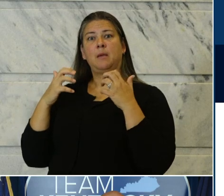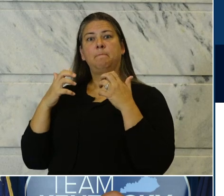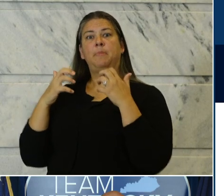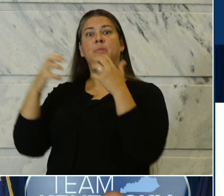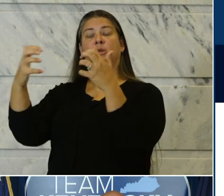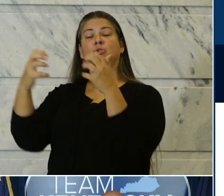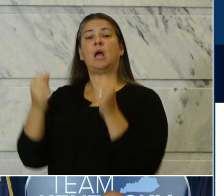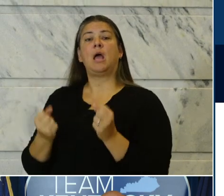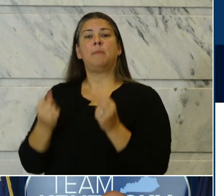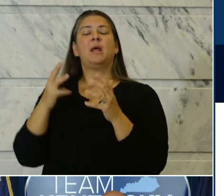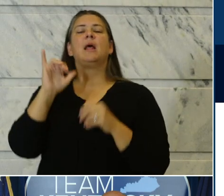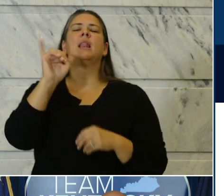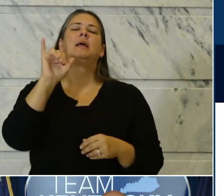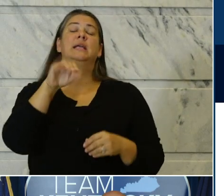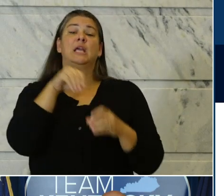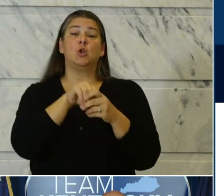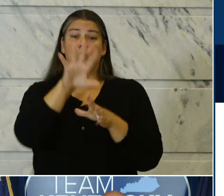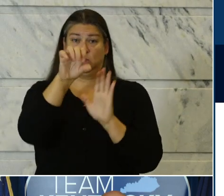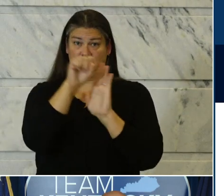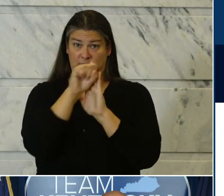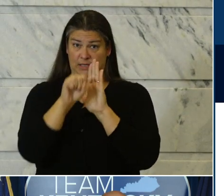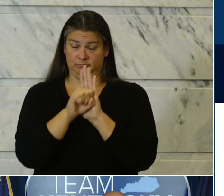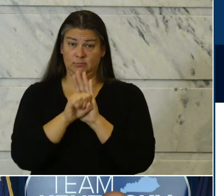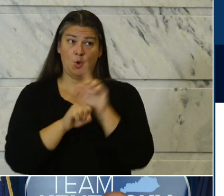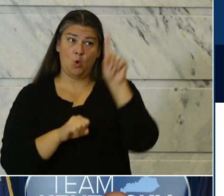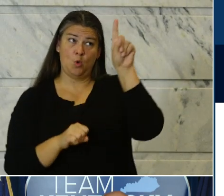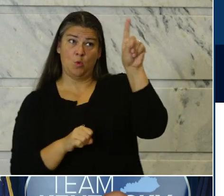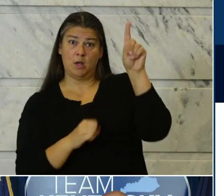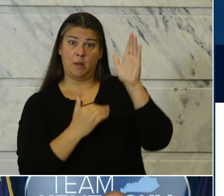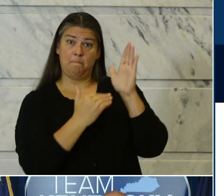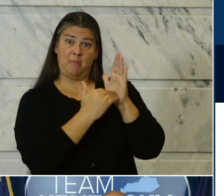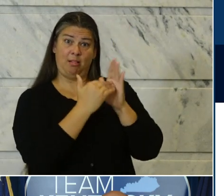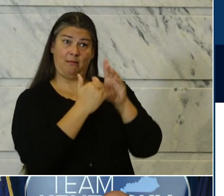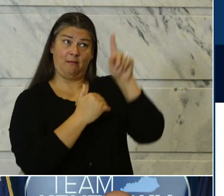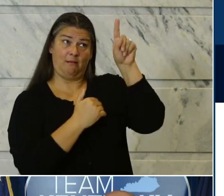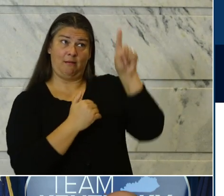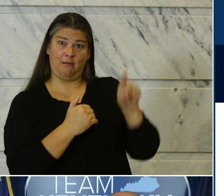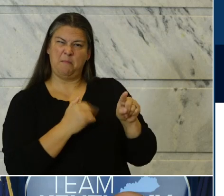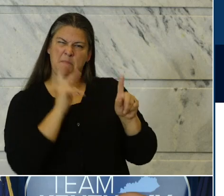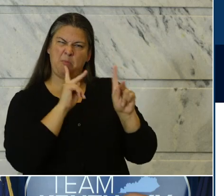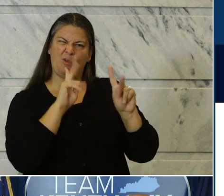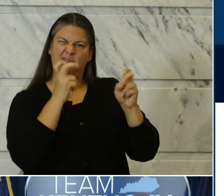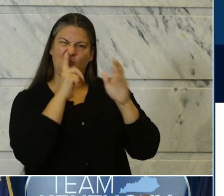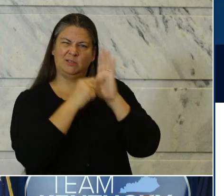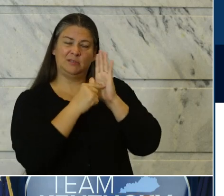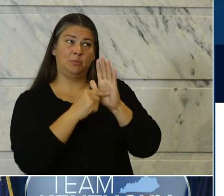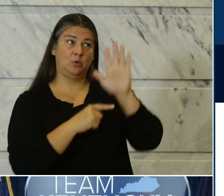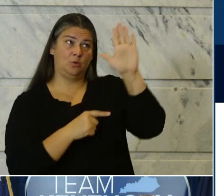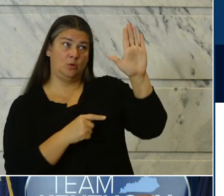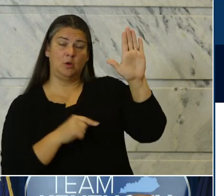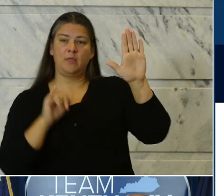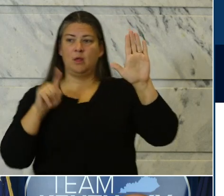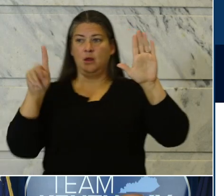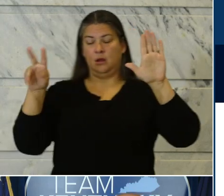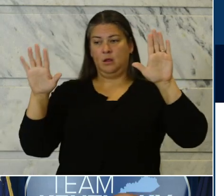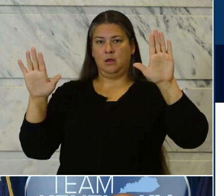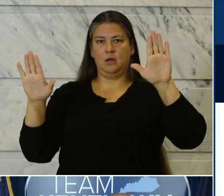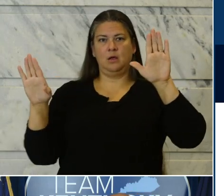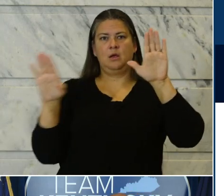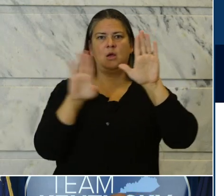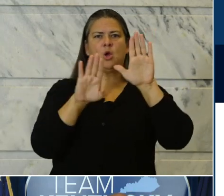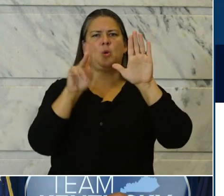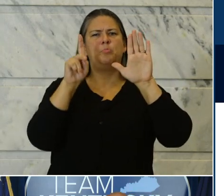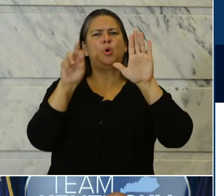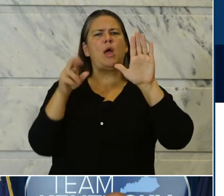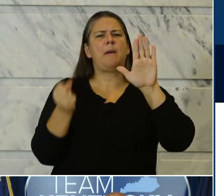cases per million people in your state on a 7-day rolling average. And so if you look, New York